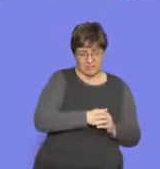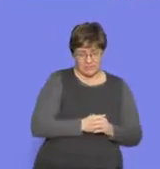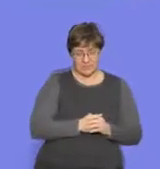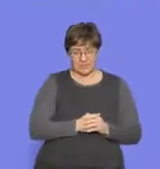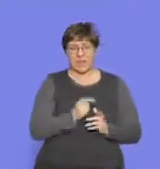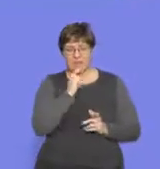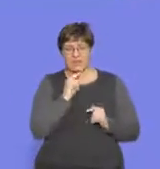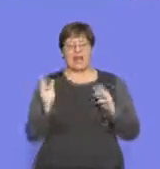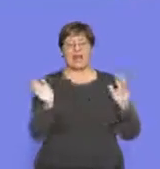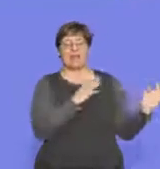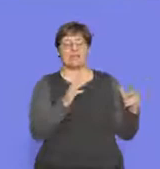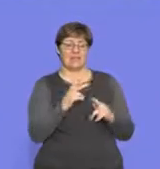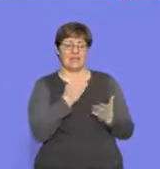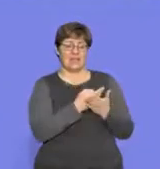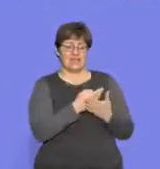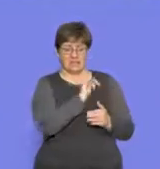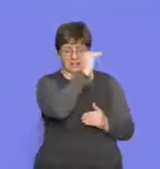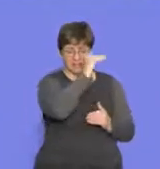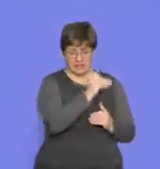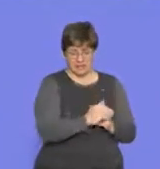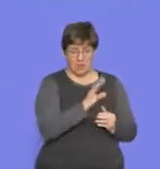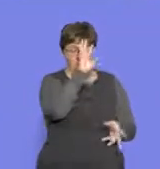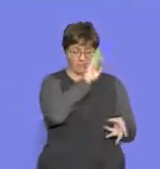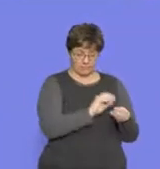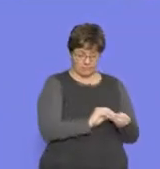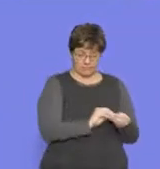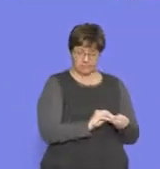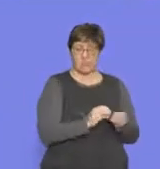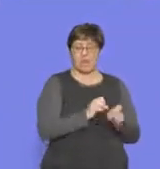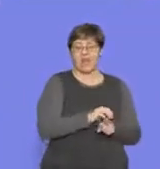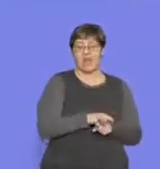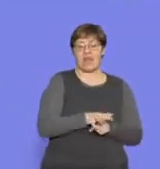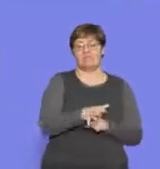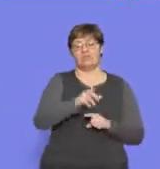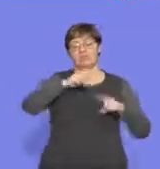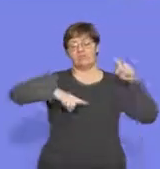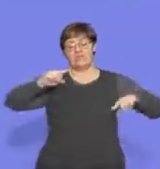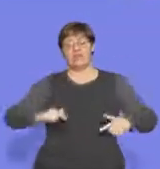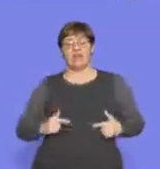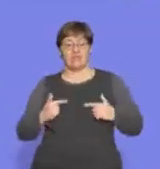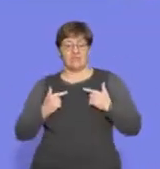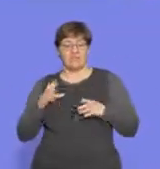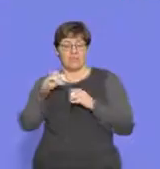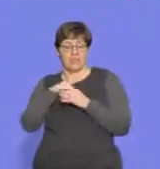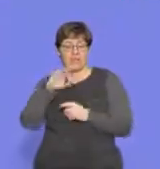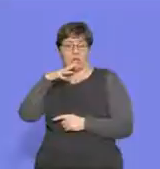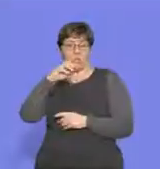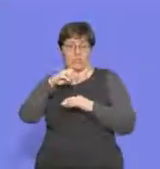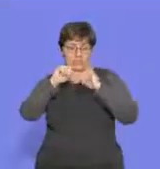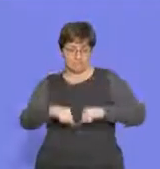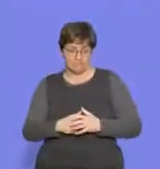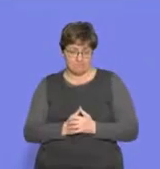the climatic factors, and all of these factors collectively can influence the diversity of life forms in an ecosystem.